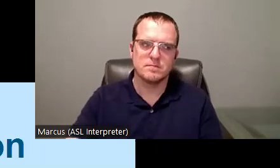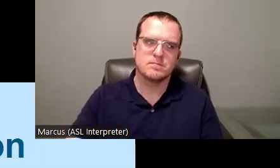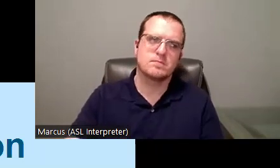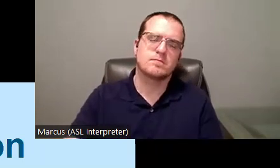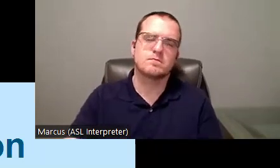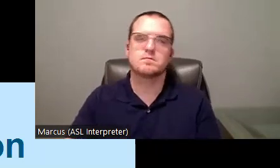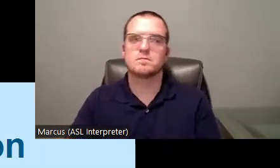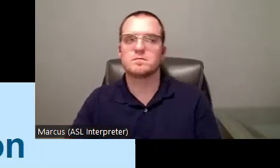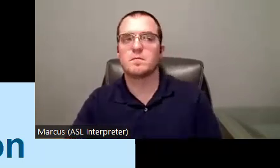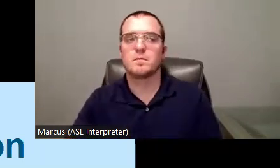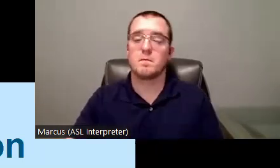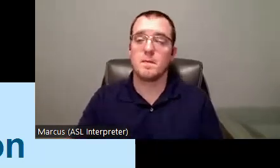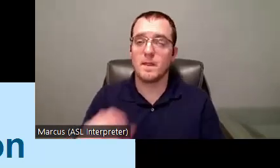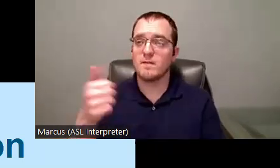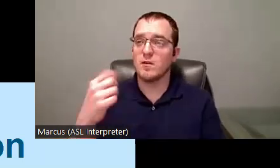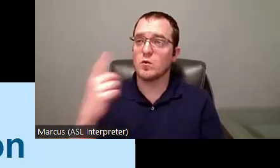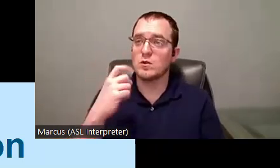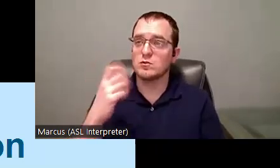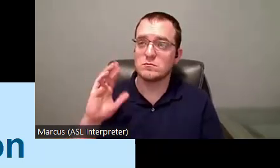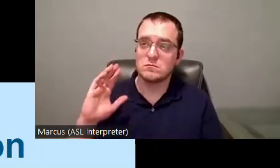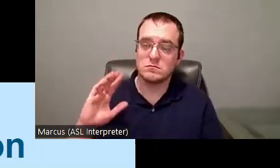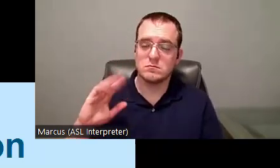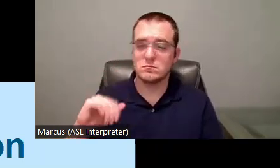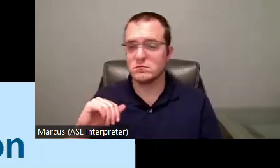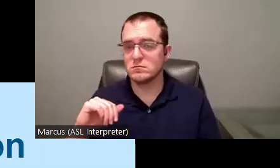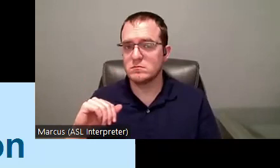Any other questions or comments?